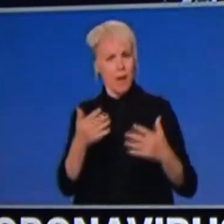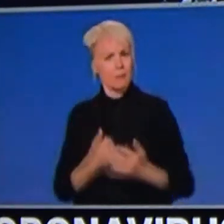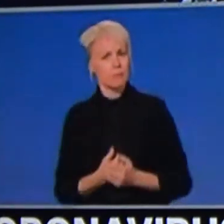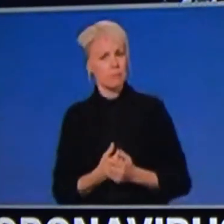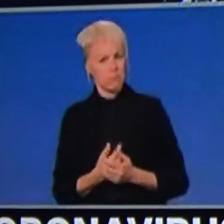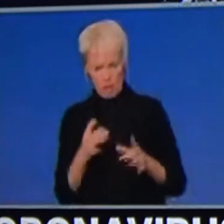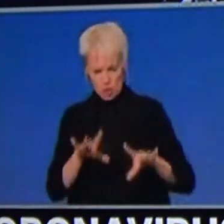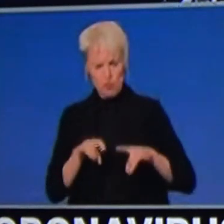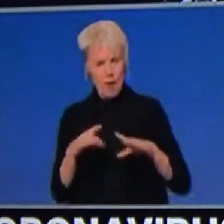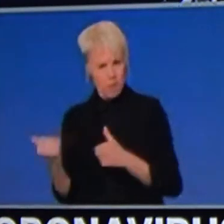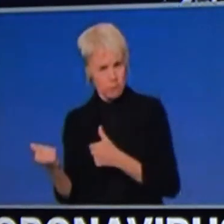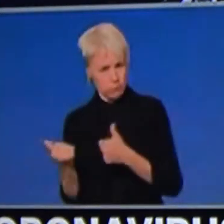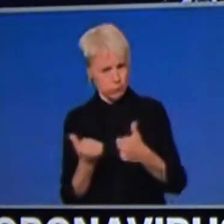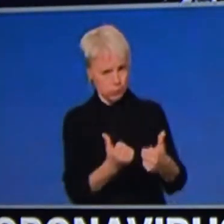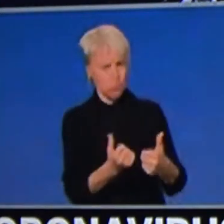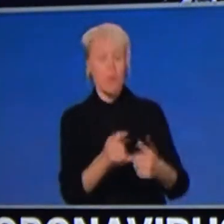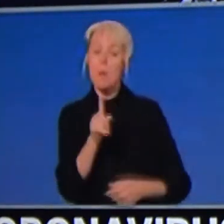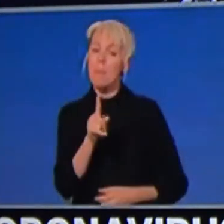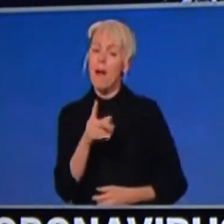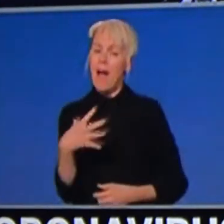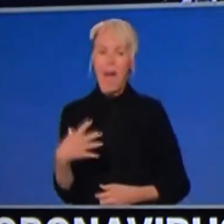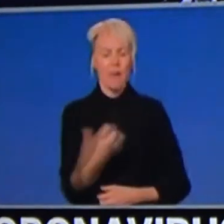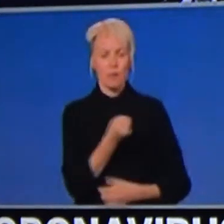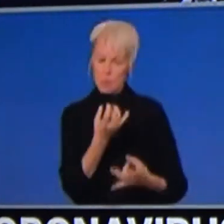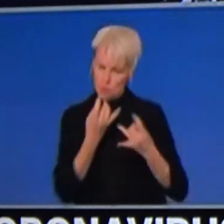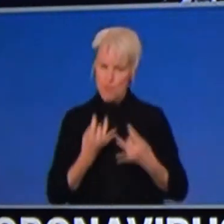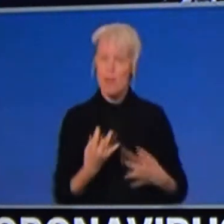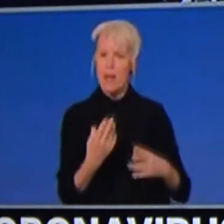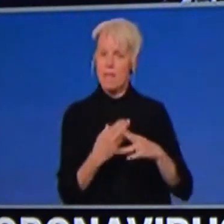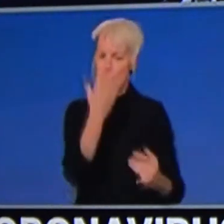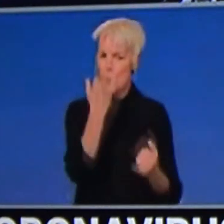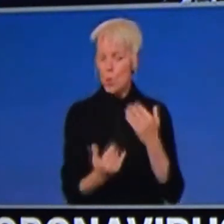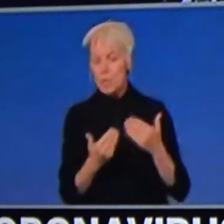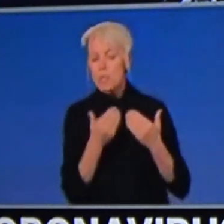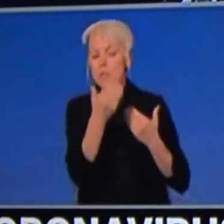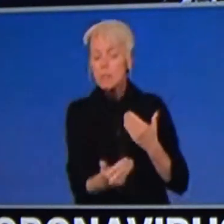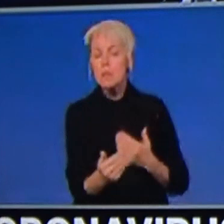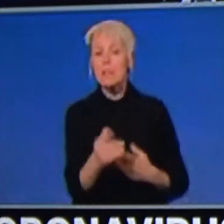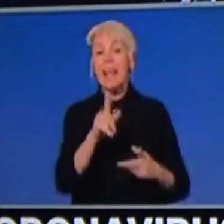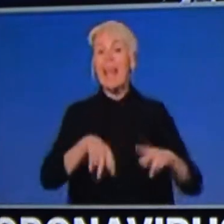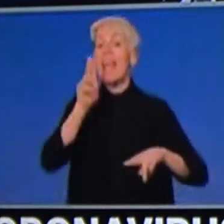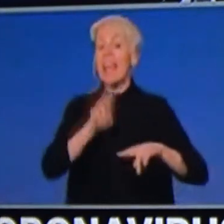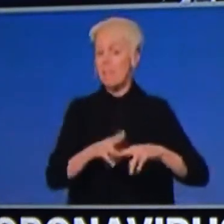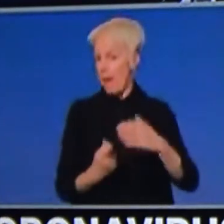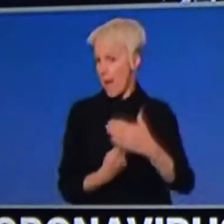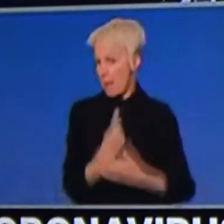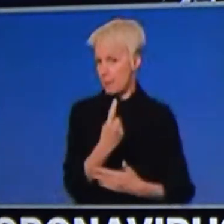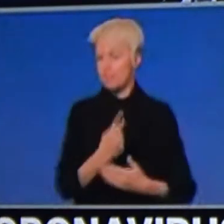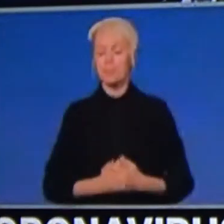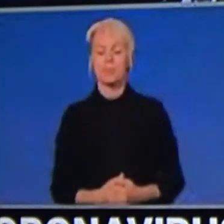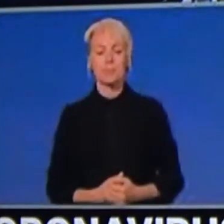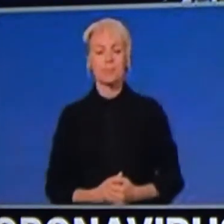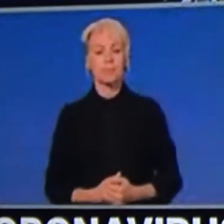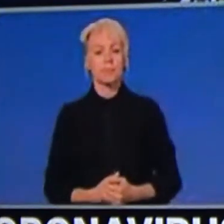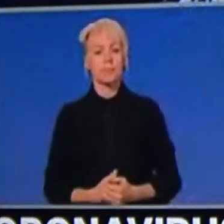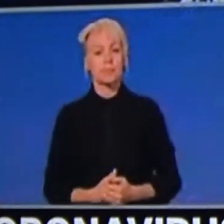get ourselves completely ready so that we can live through these next difficult months together. What I'm going to do now is